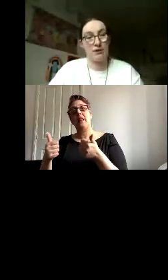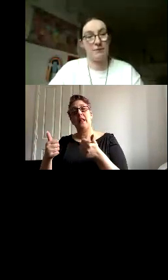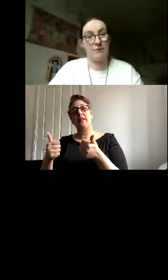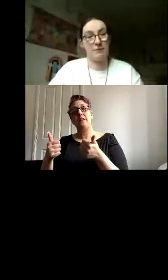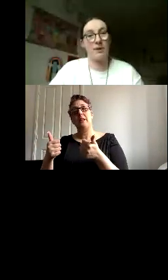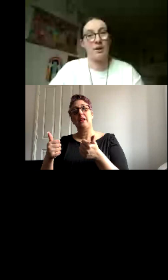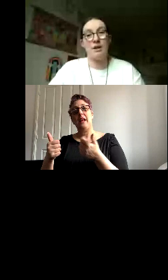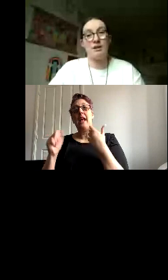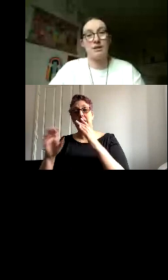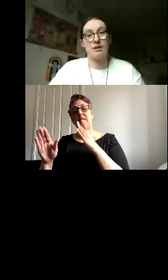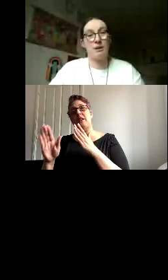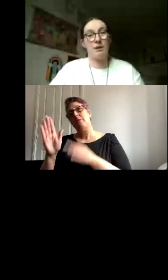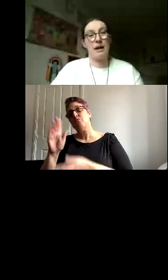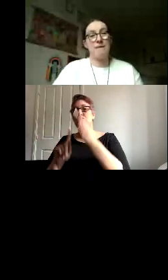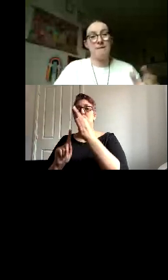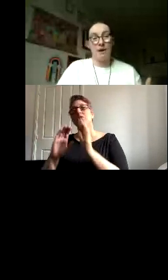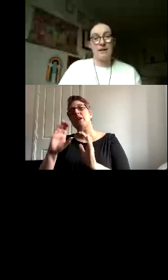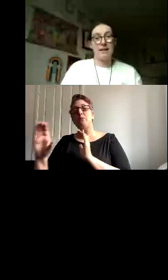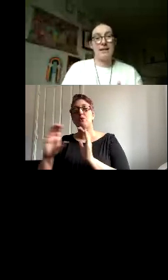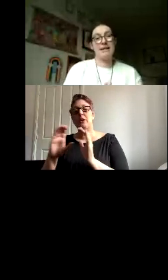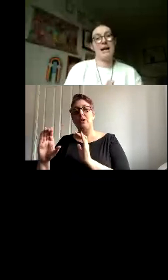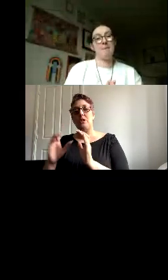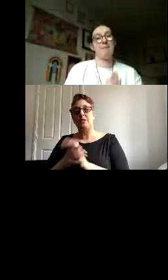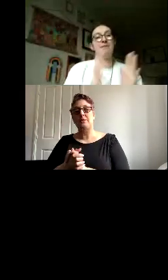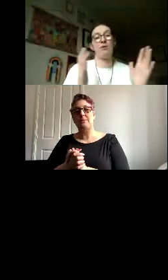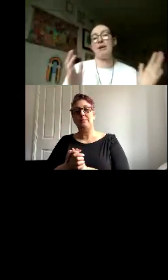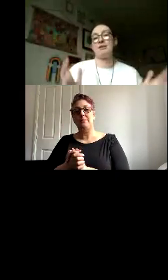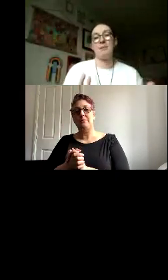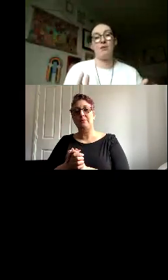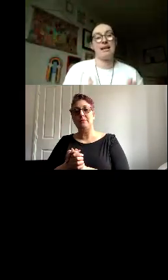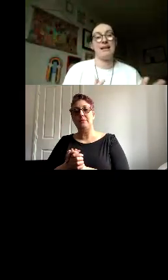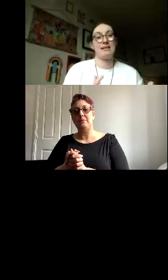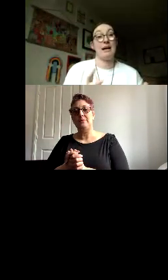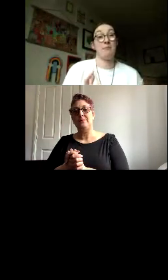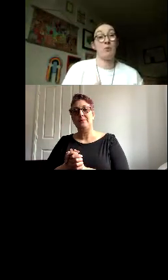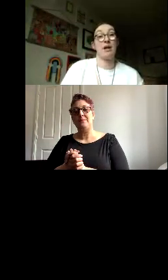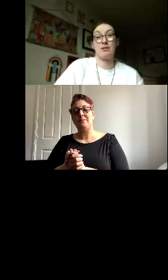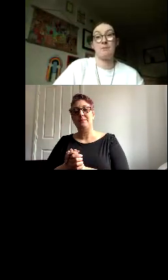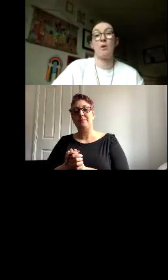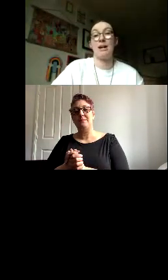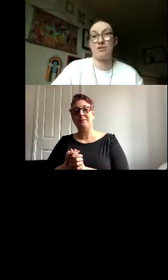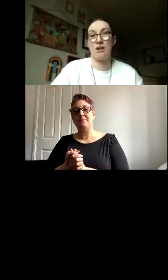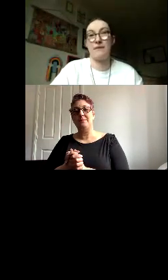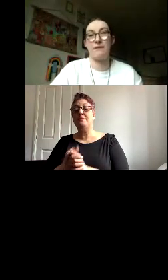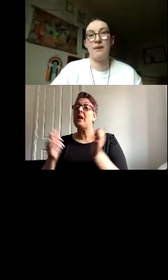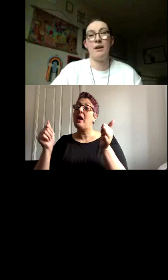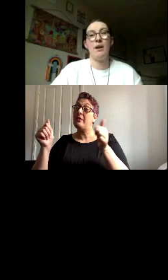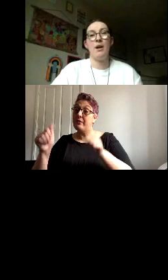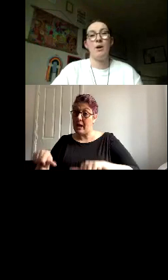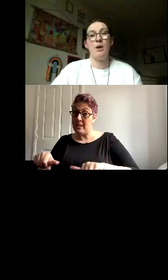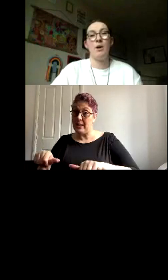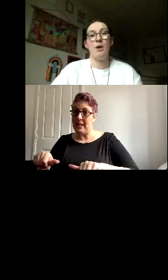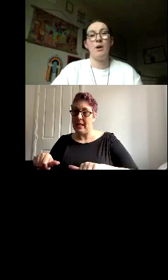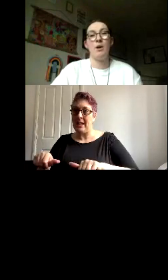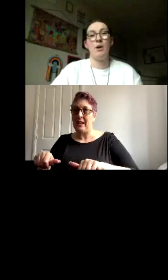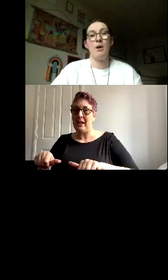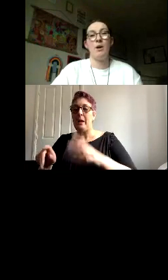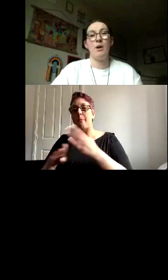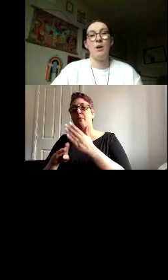communication. So finally, before I summarize and we go to some questions, I'm